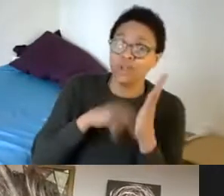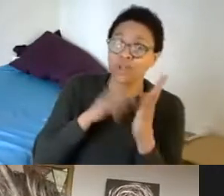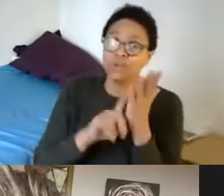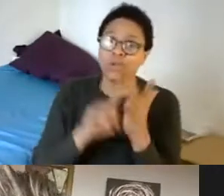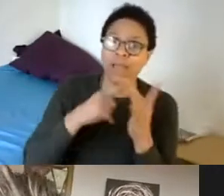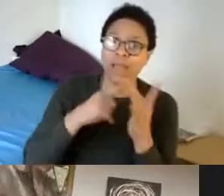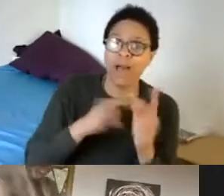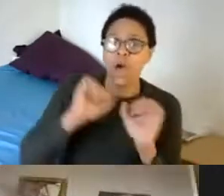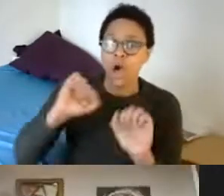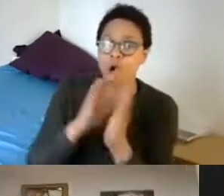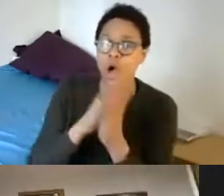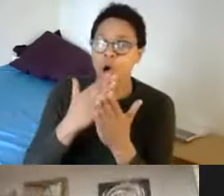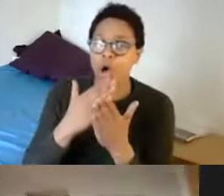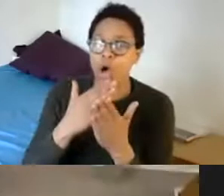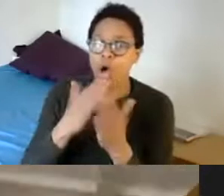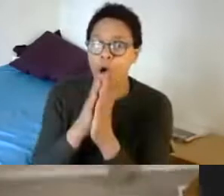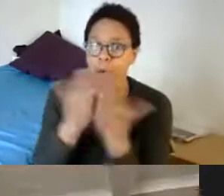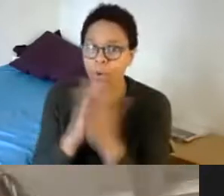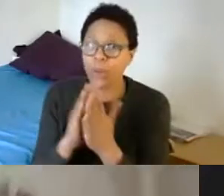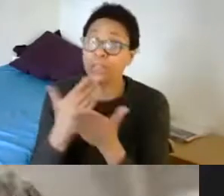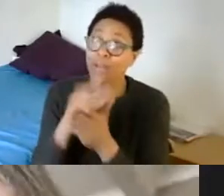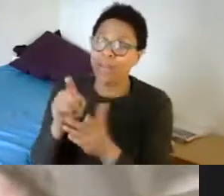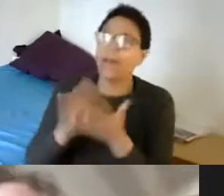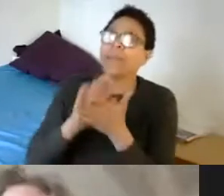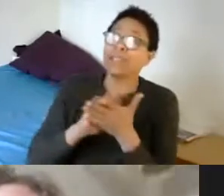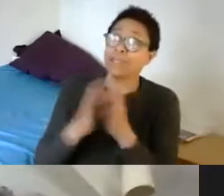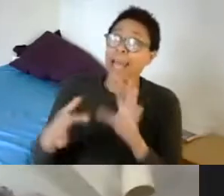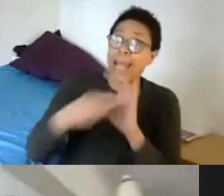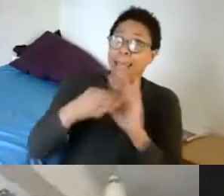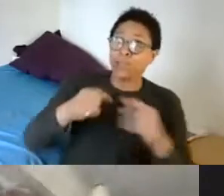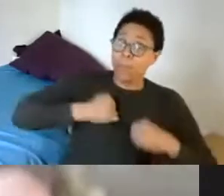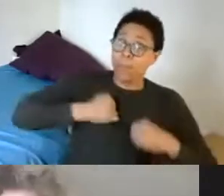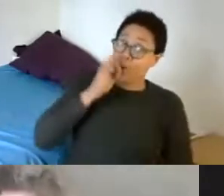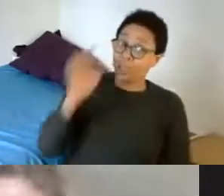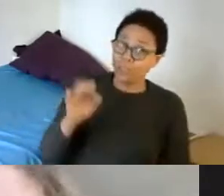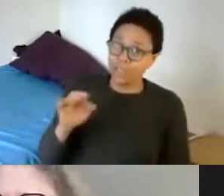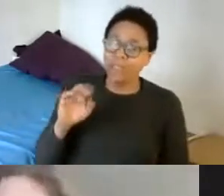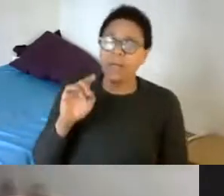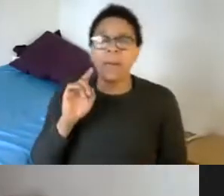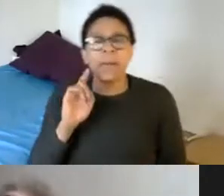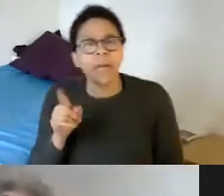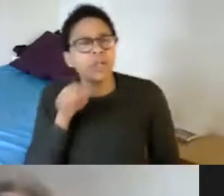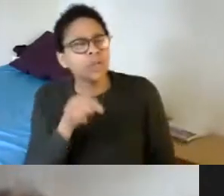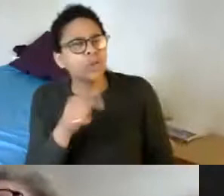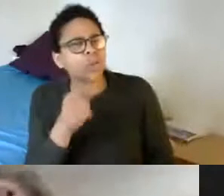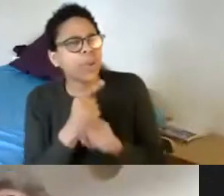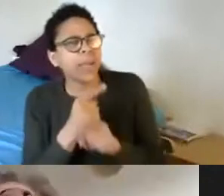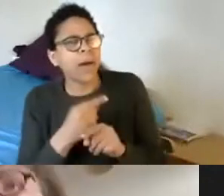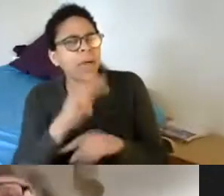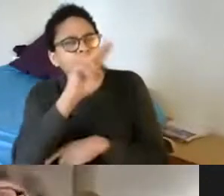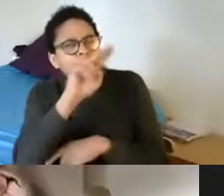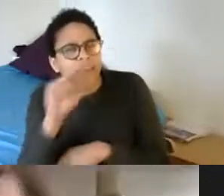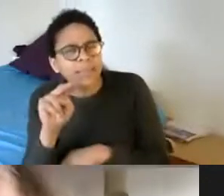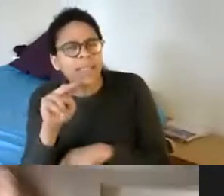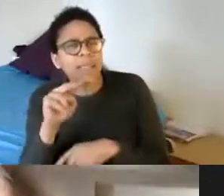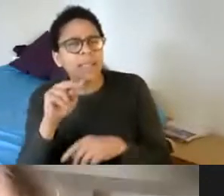I know you said, Alex, that the painting that was on the mica obviously needs to be